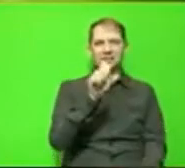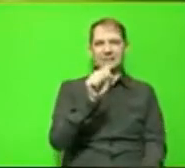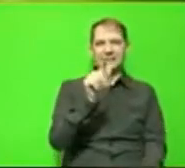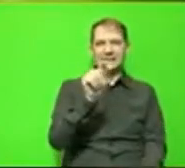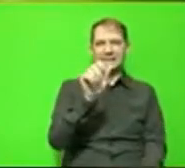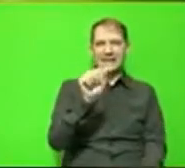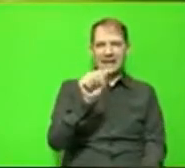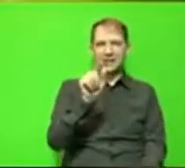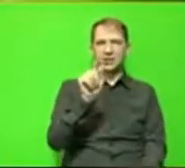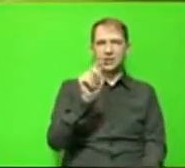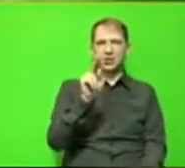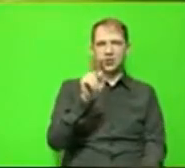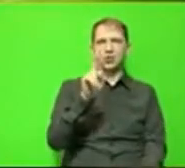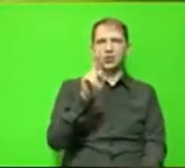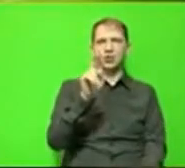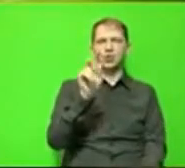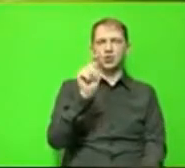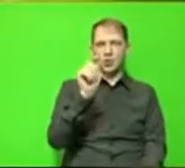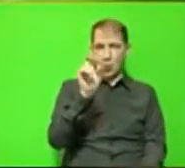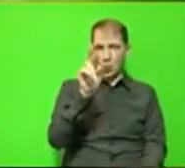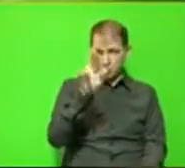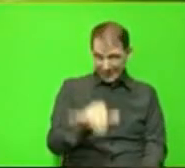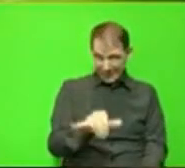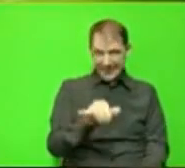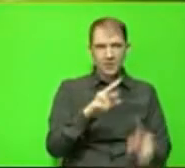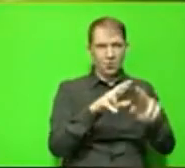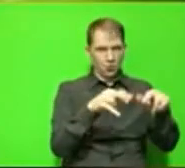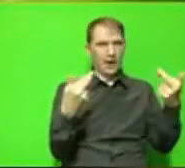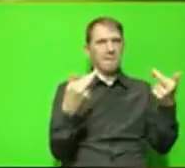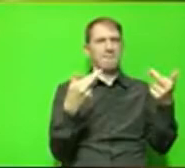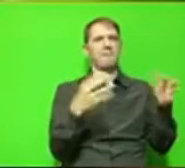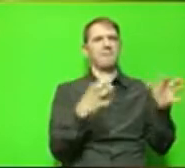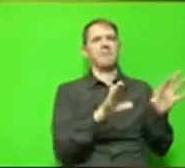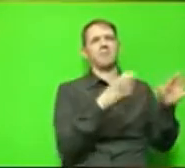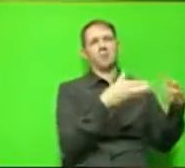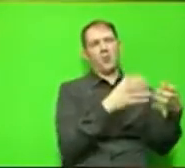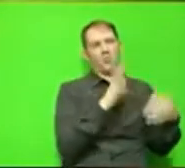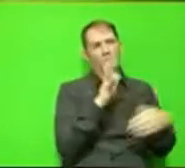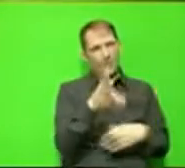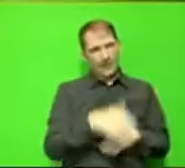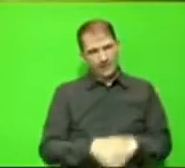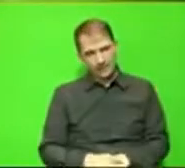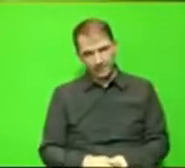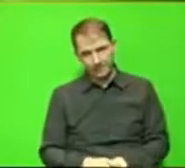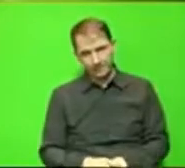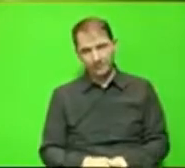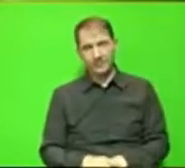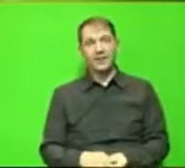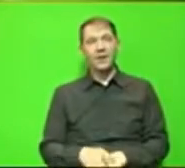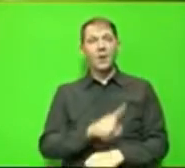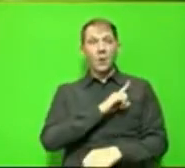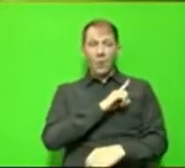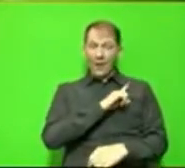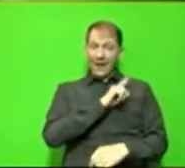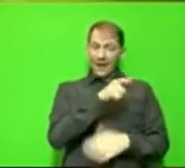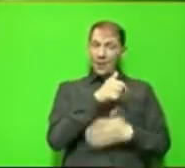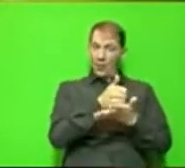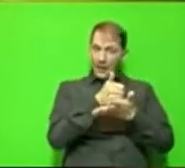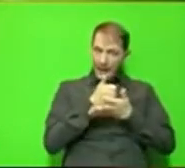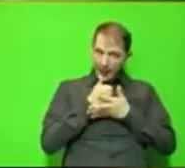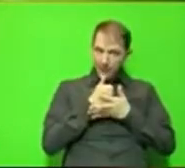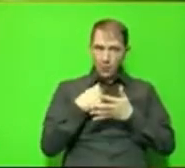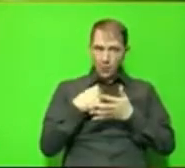our collective conscience. We must ensure accountability and end impunity for perpetrators of gender-based violence